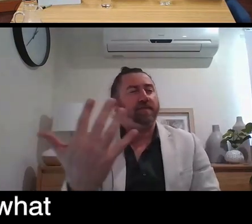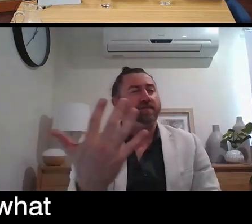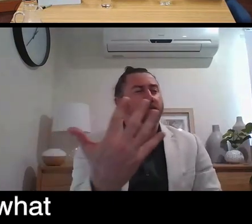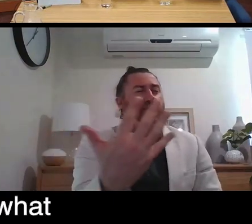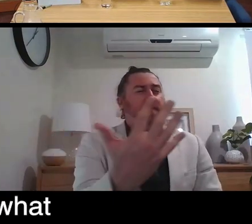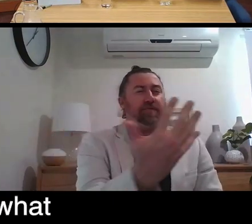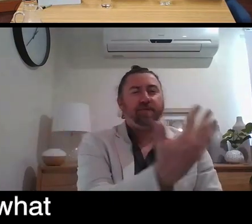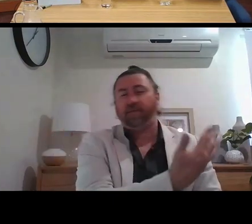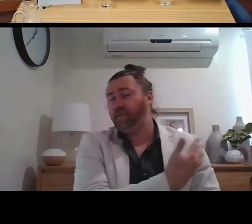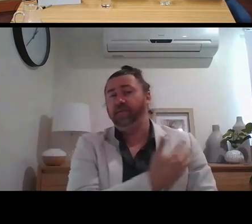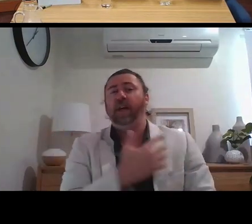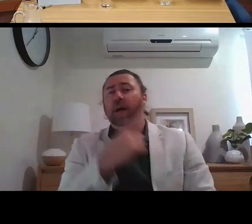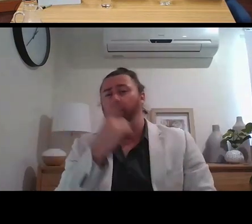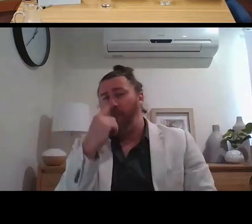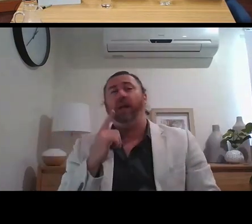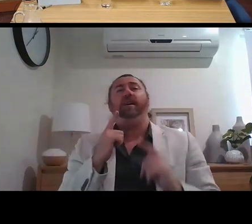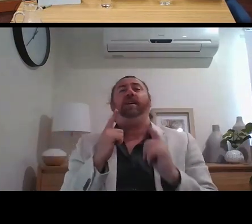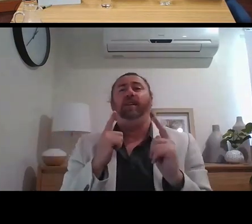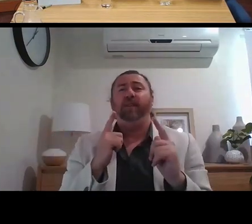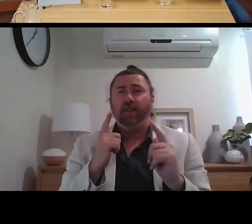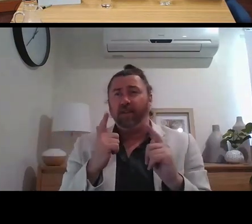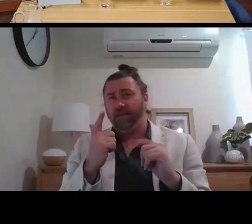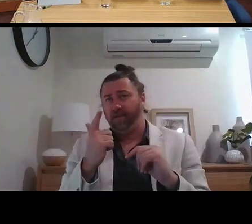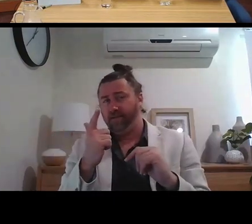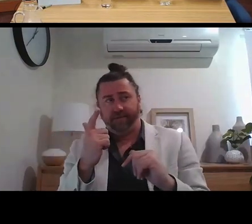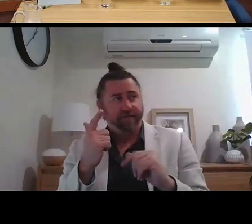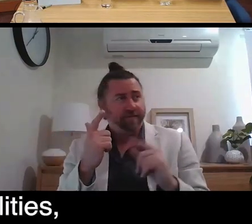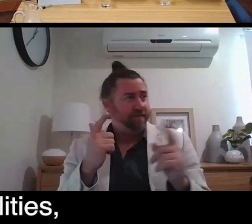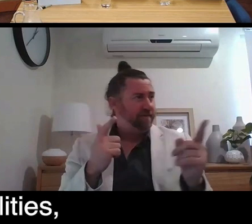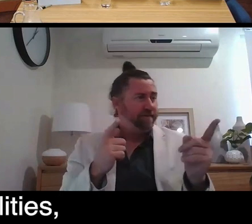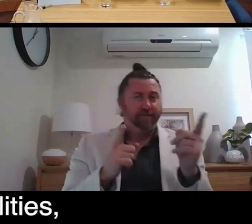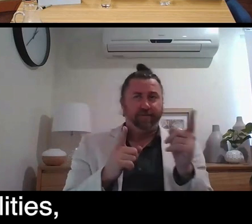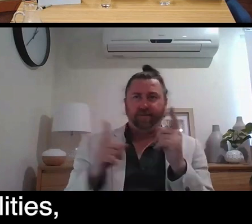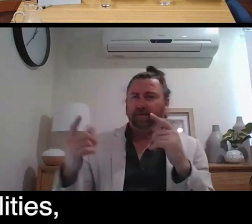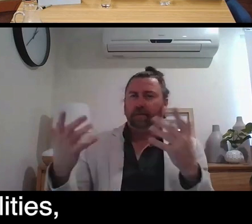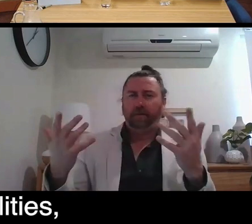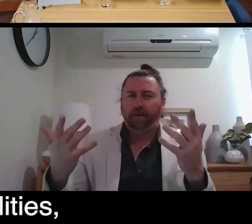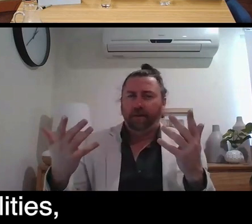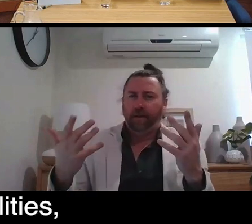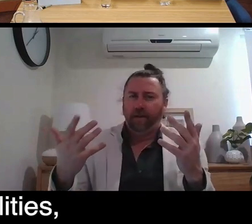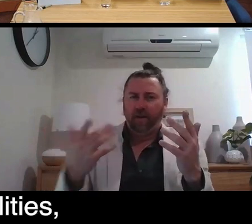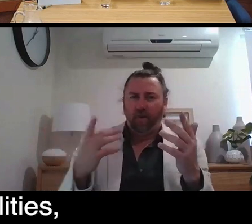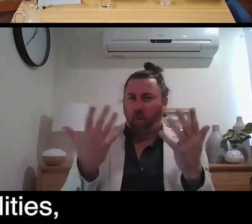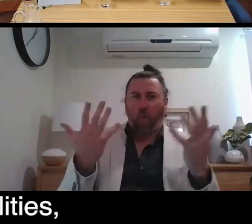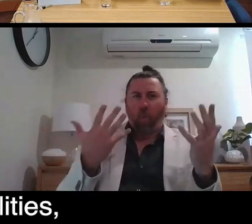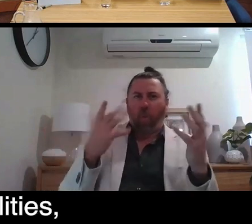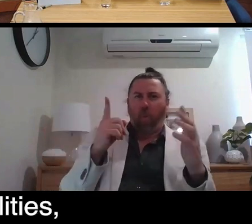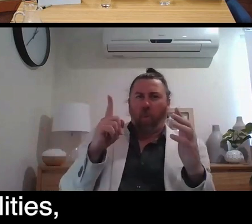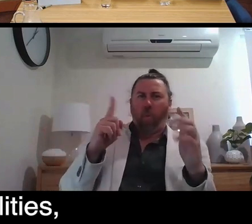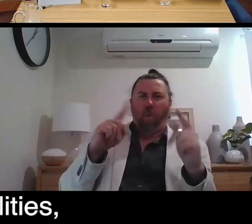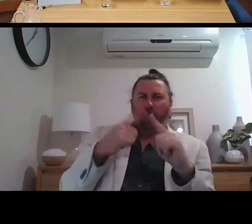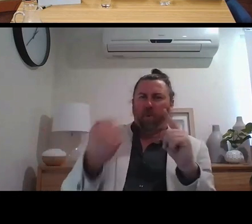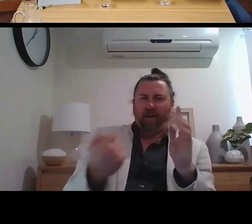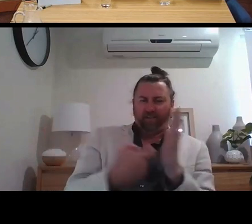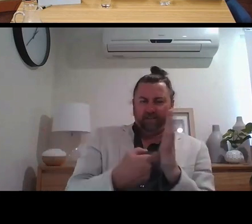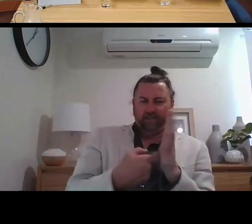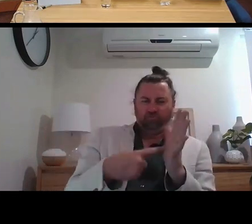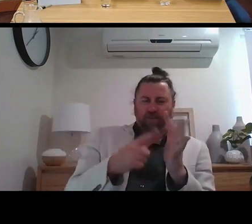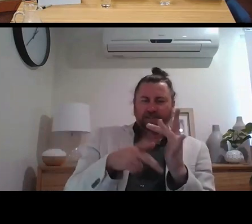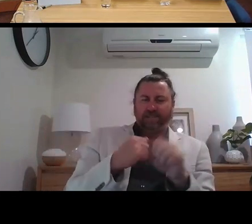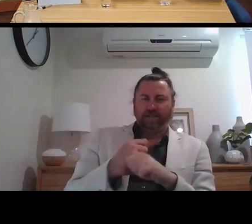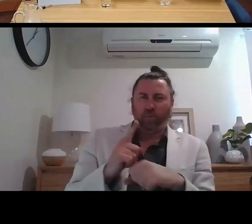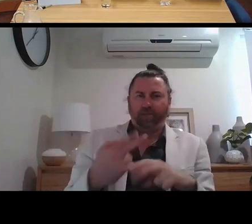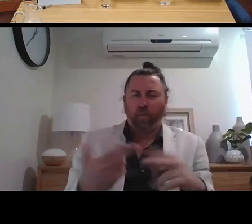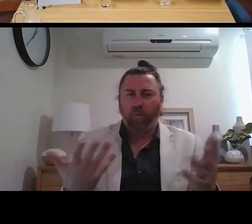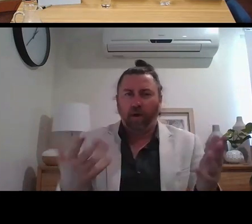little bit inconsistent with what we're trying to achieve with star ratings, enabling consumers to be able to compare facilities, and we're back to